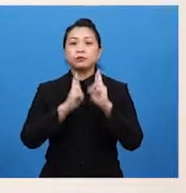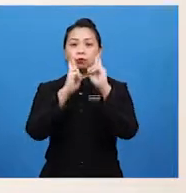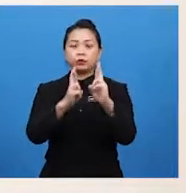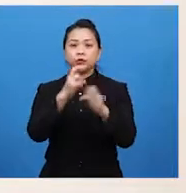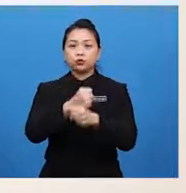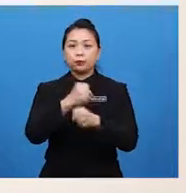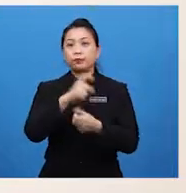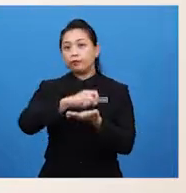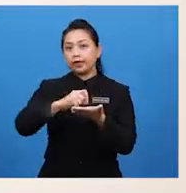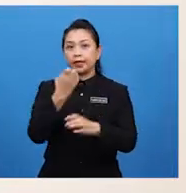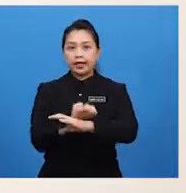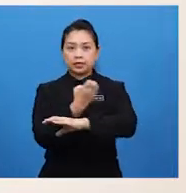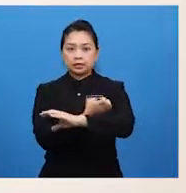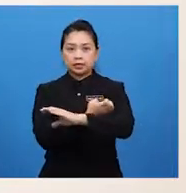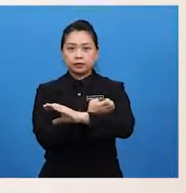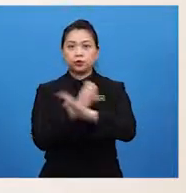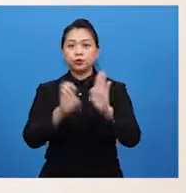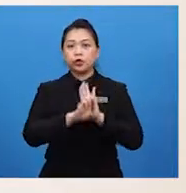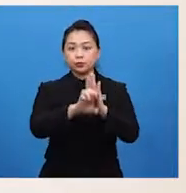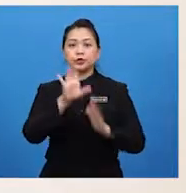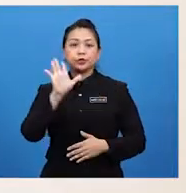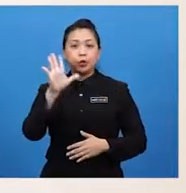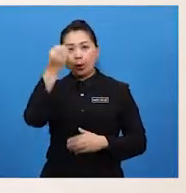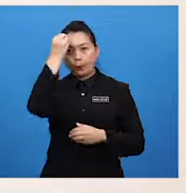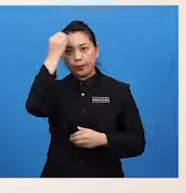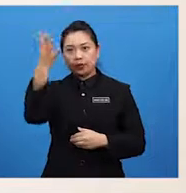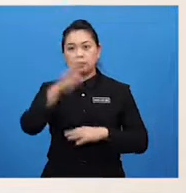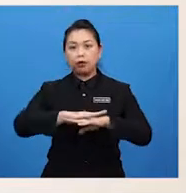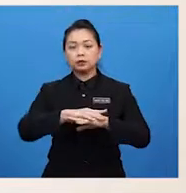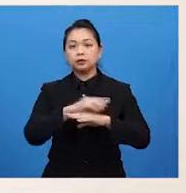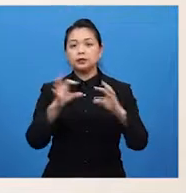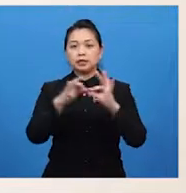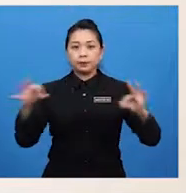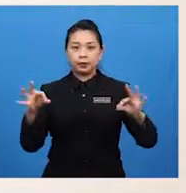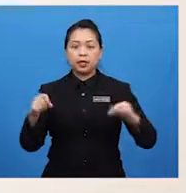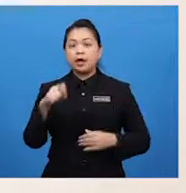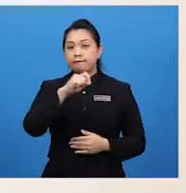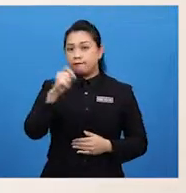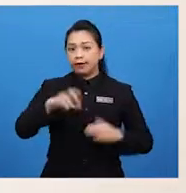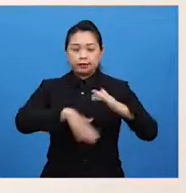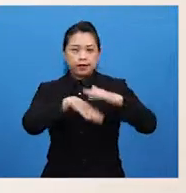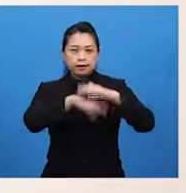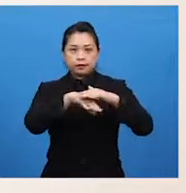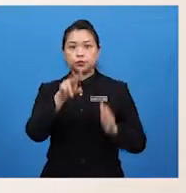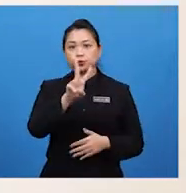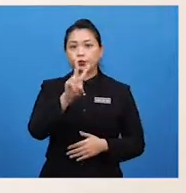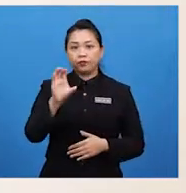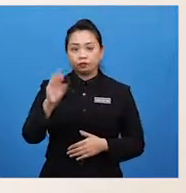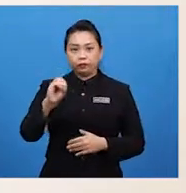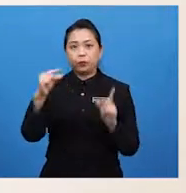essay expressing your opinion on the statement. Write at least